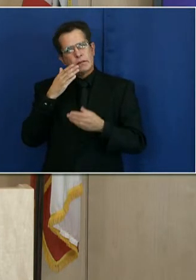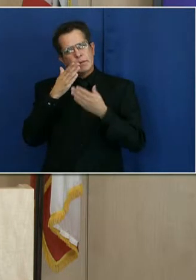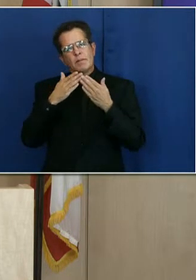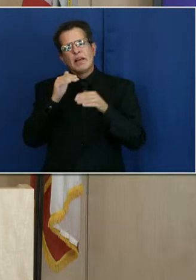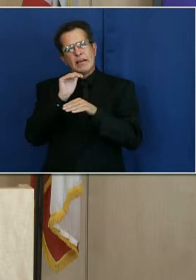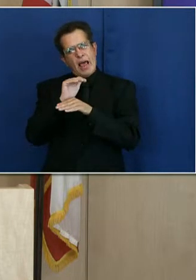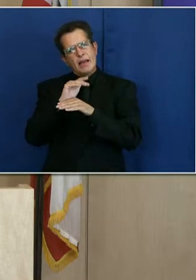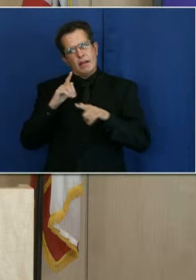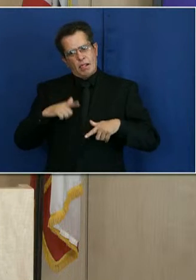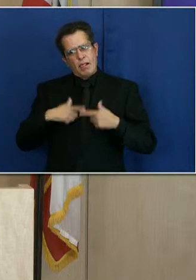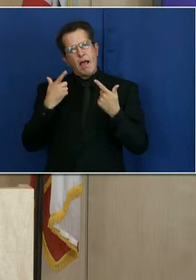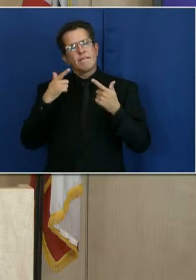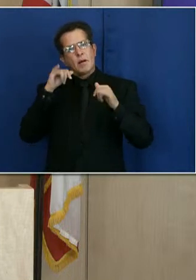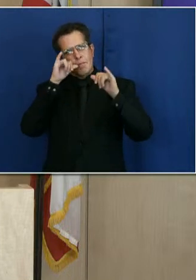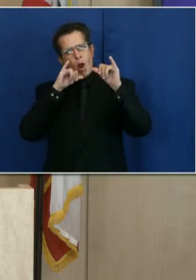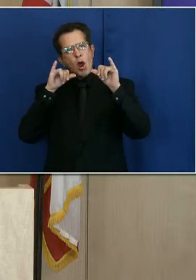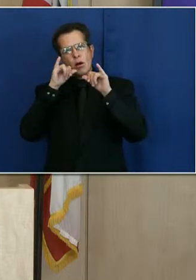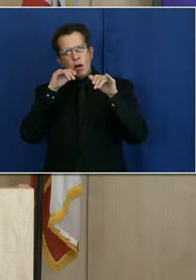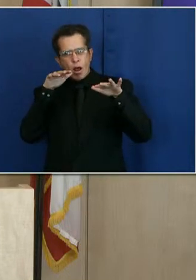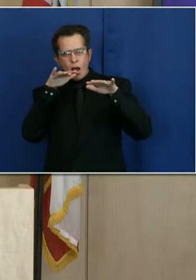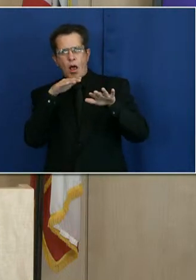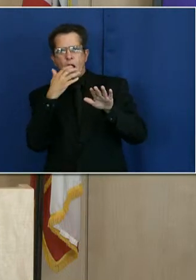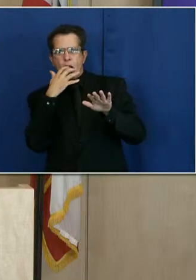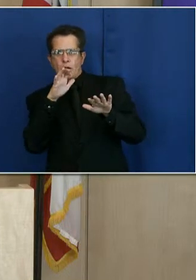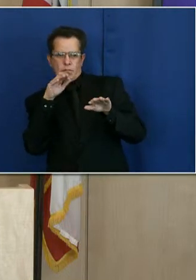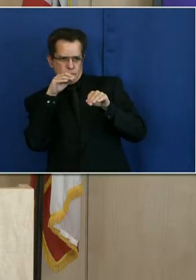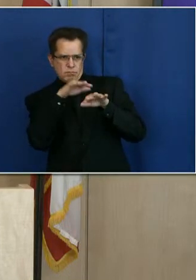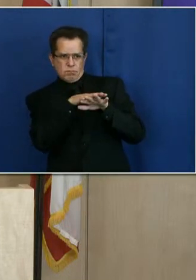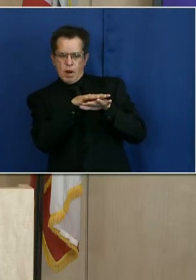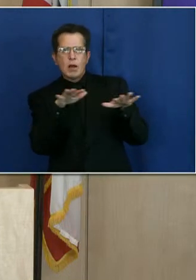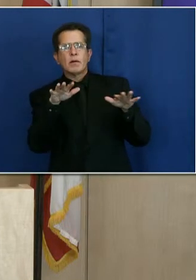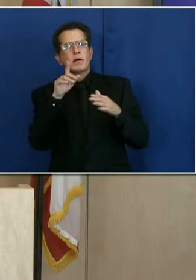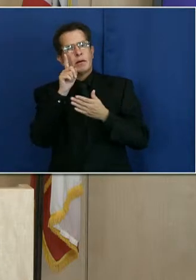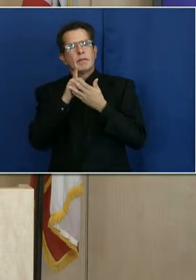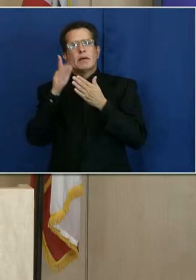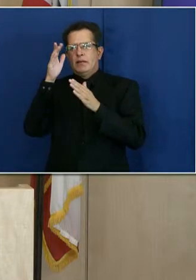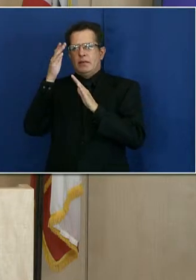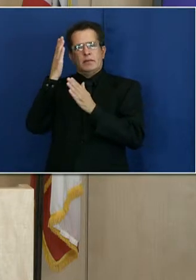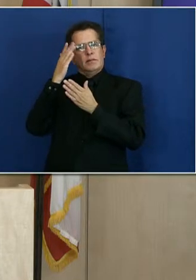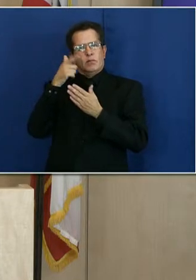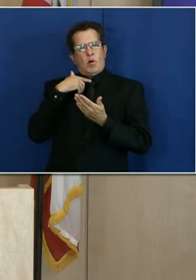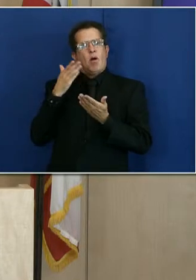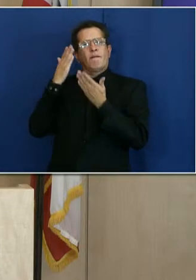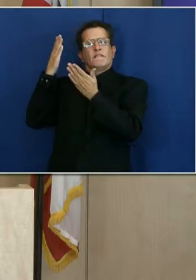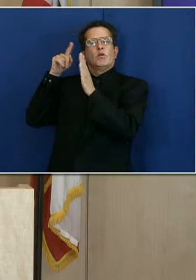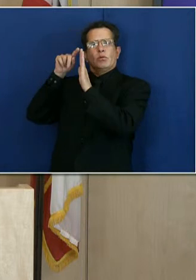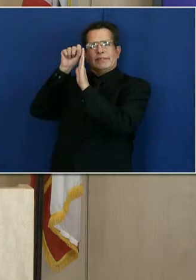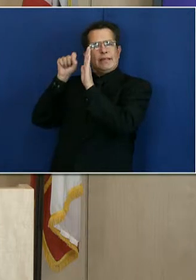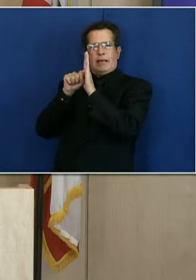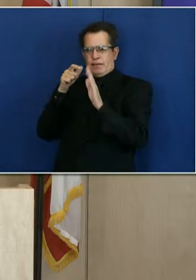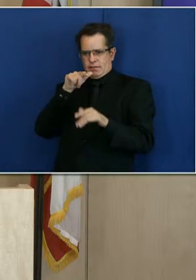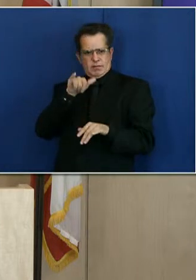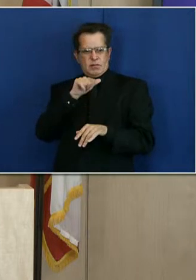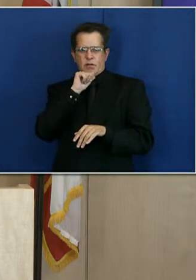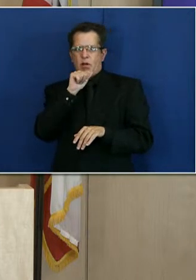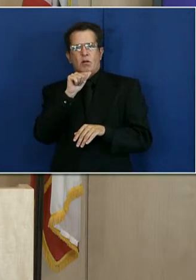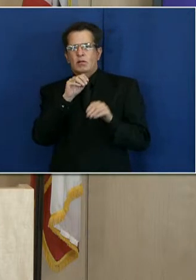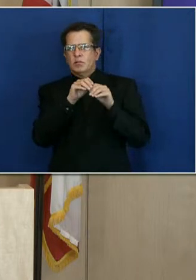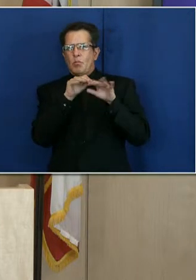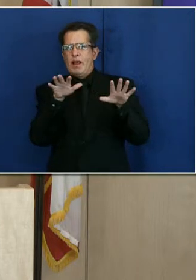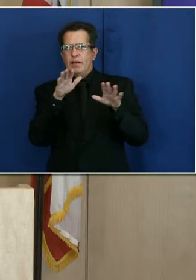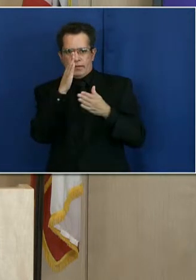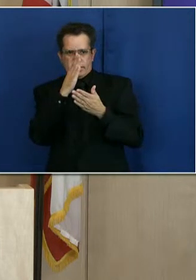says businesses are not the problem and is asking the state for relief from regulations. With so many outbreaks and case increases on and off